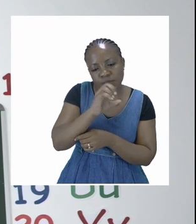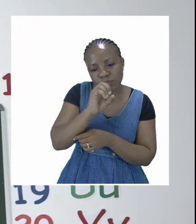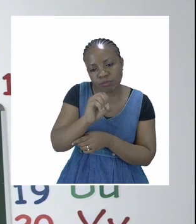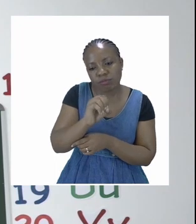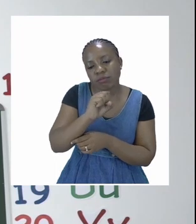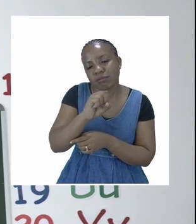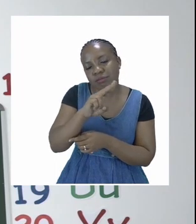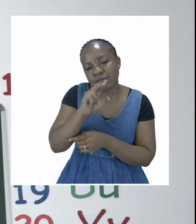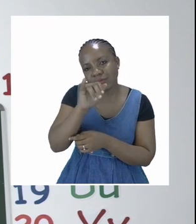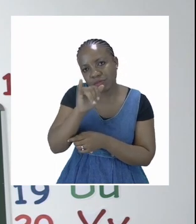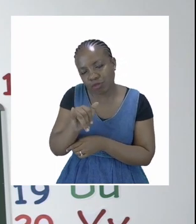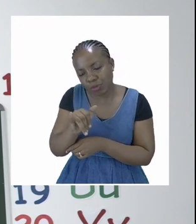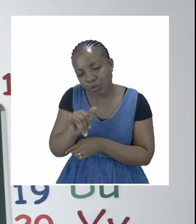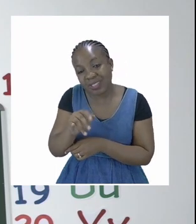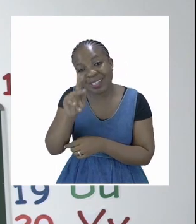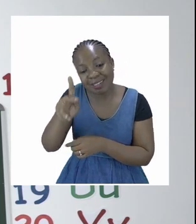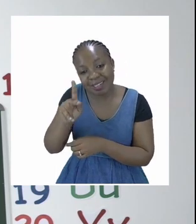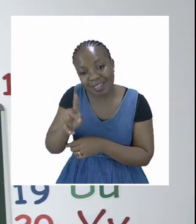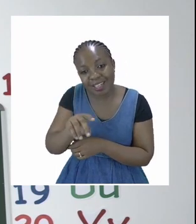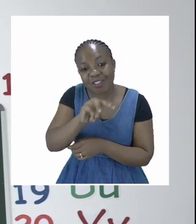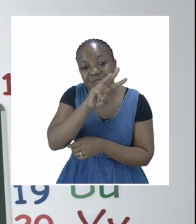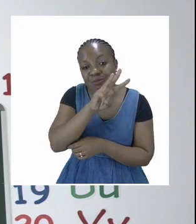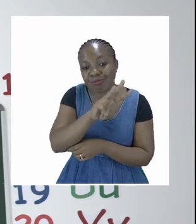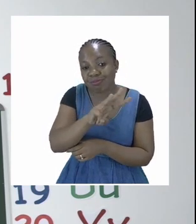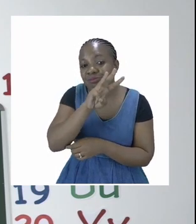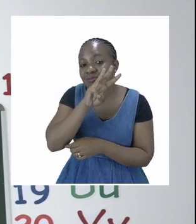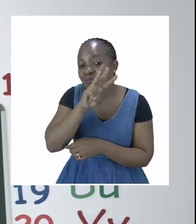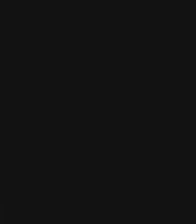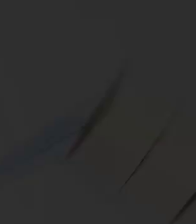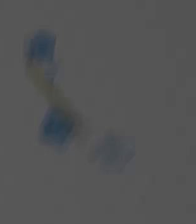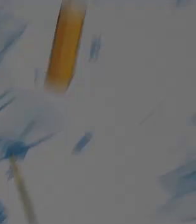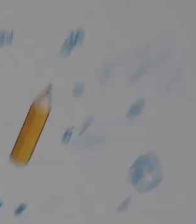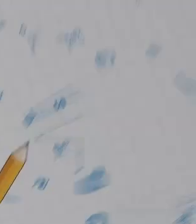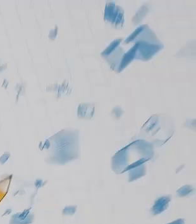our website, Zoshi Online.